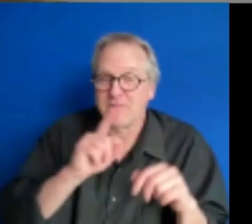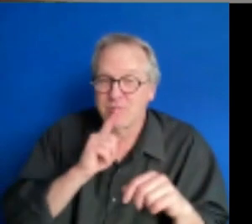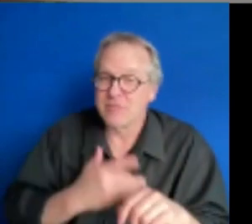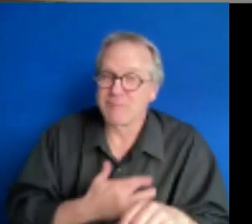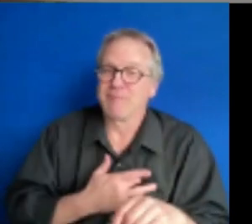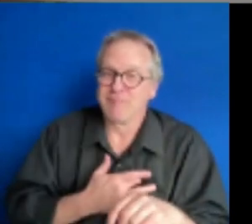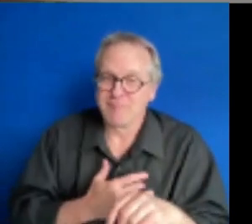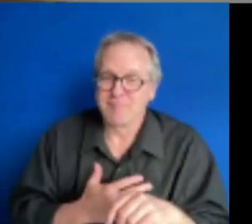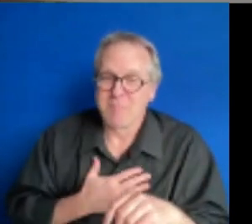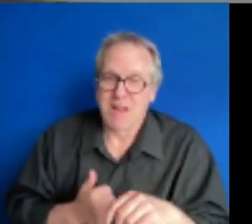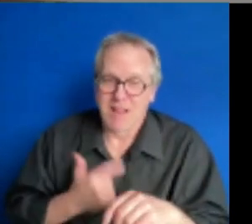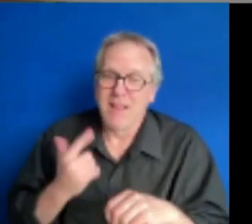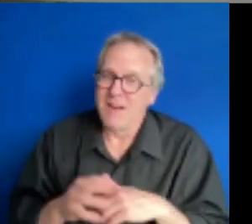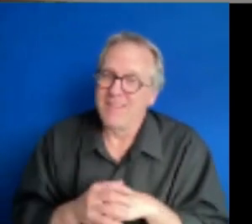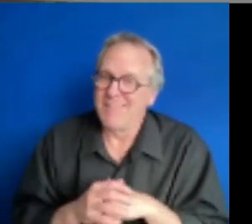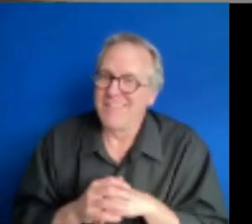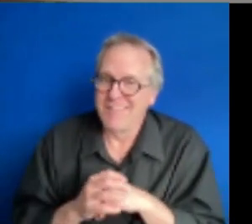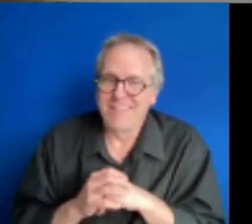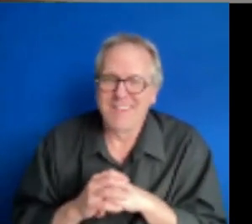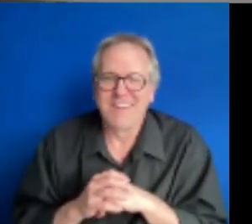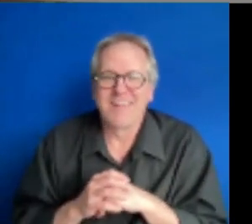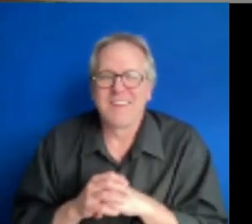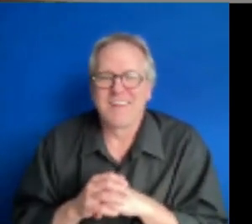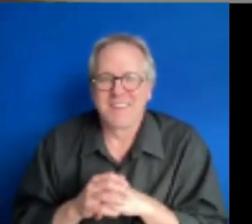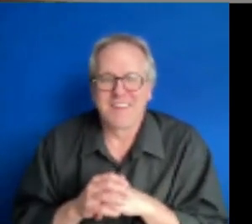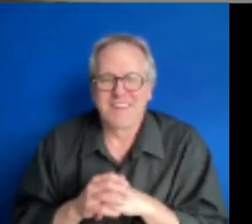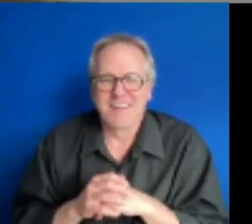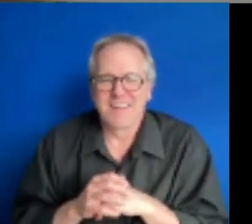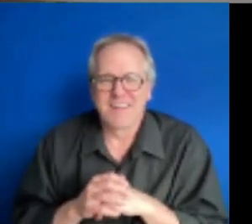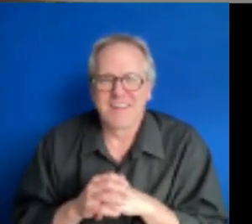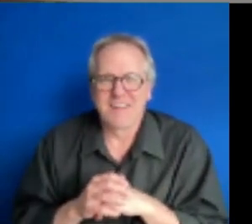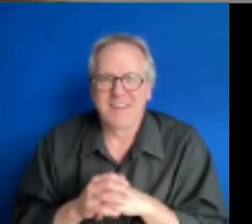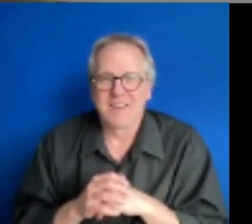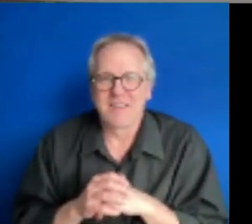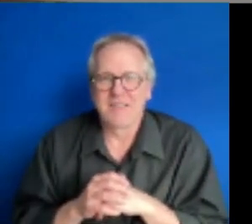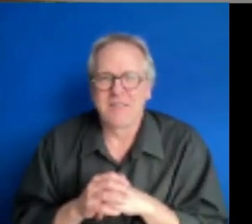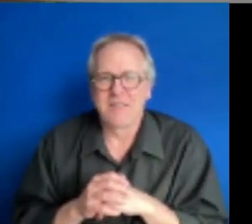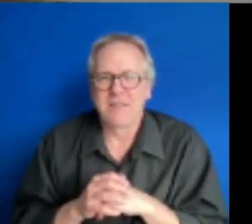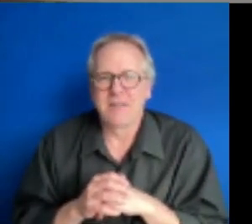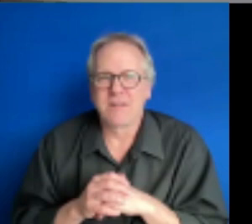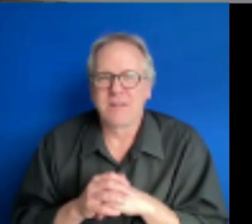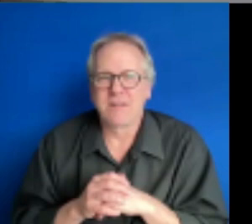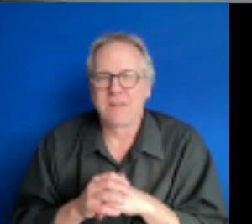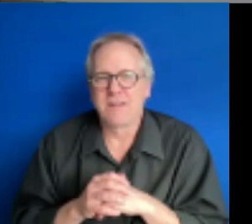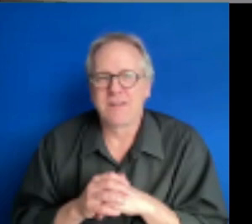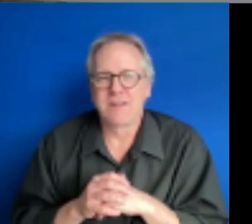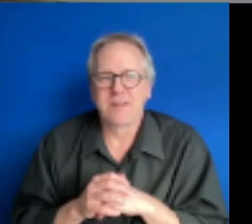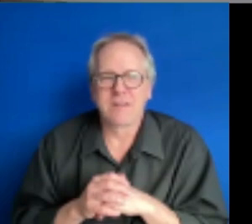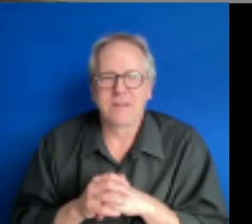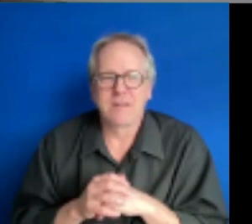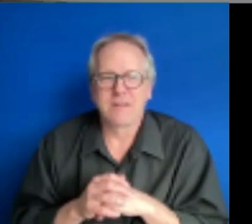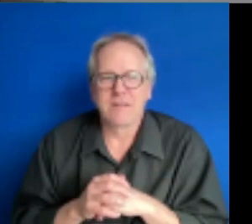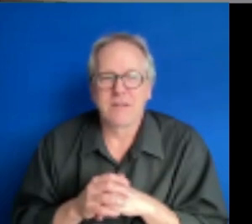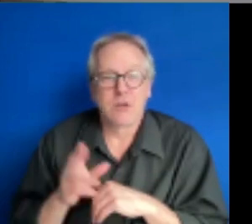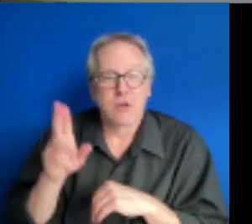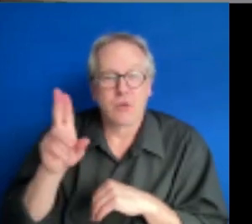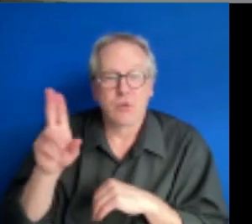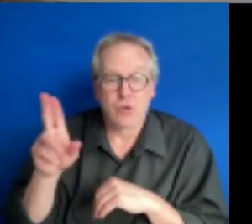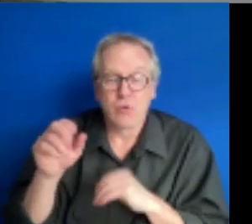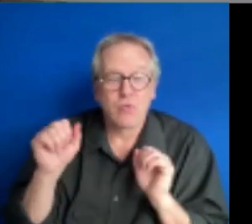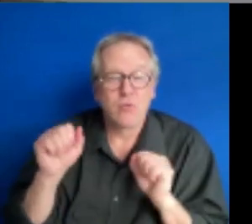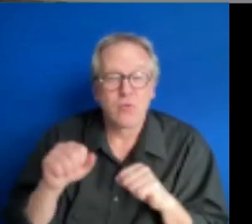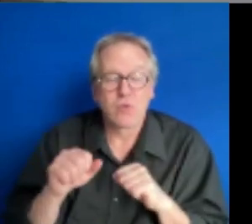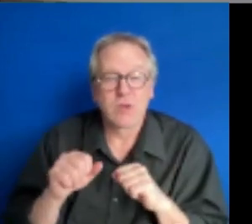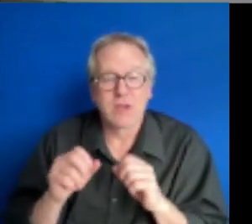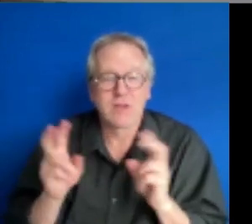my life. And you can bridge physical and mental. And you can